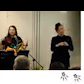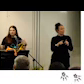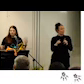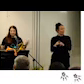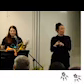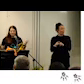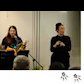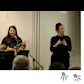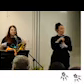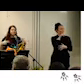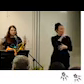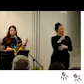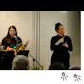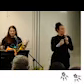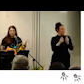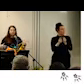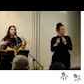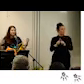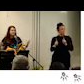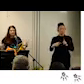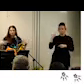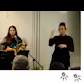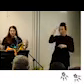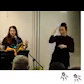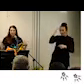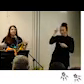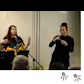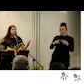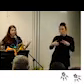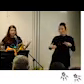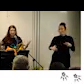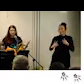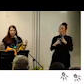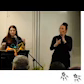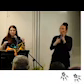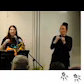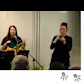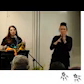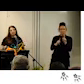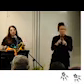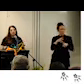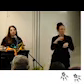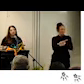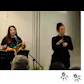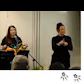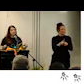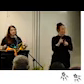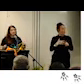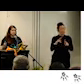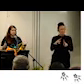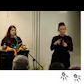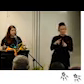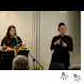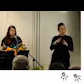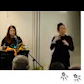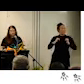And then we could do all sorts of things like test their brains and their organs and their blood and even their behavior to see how closely it resembles